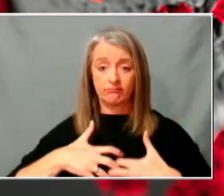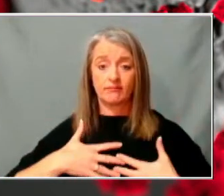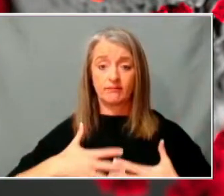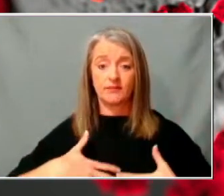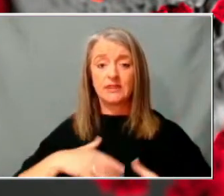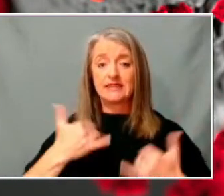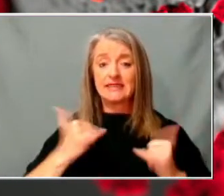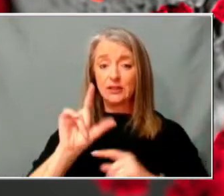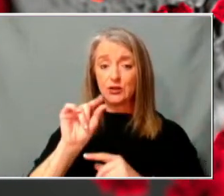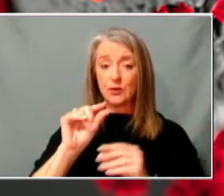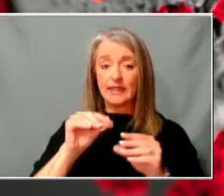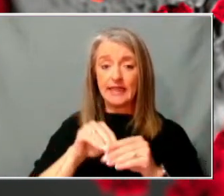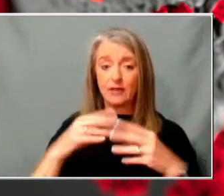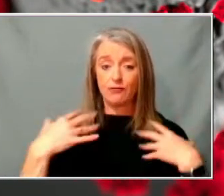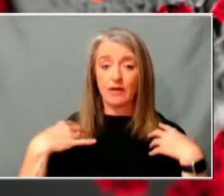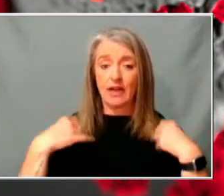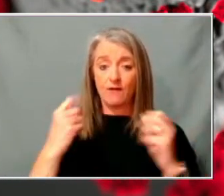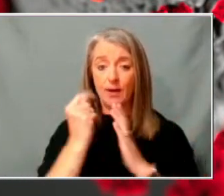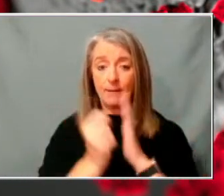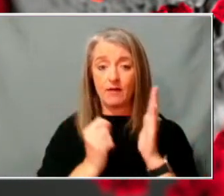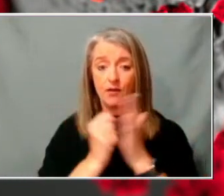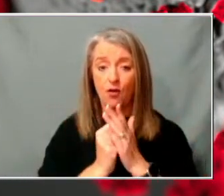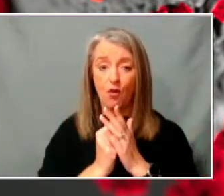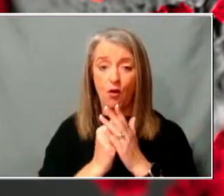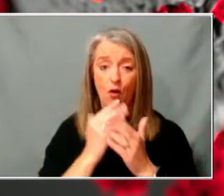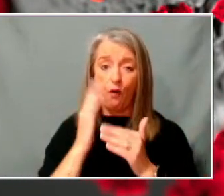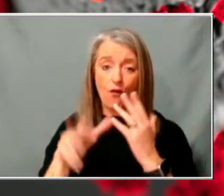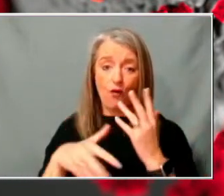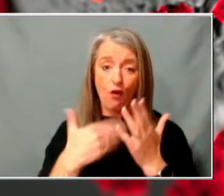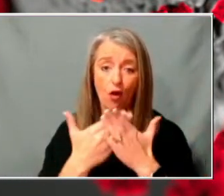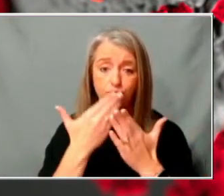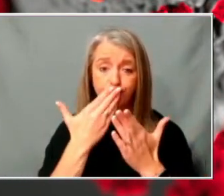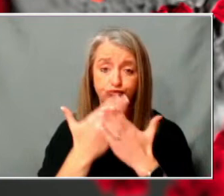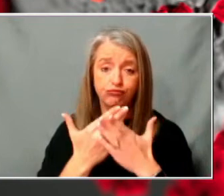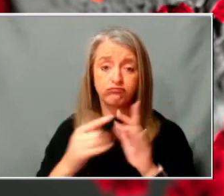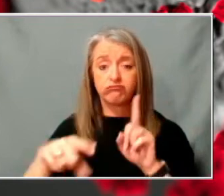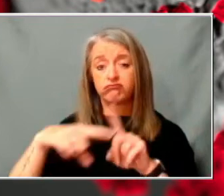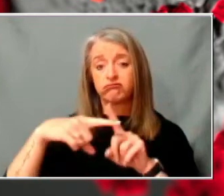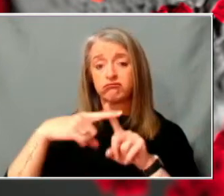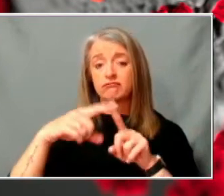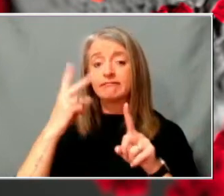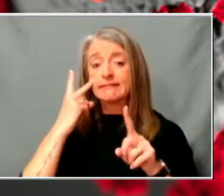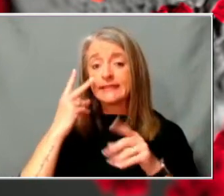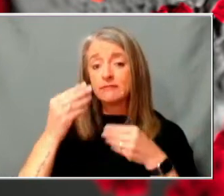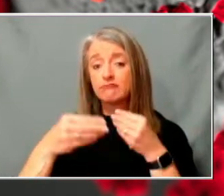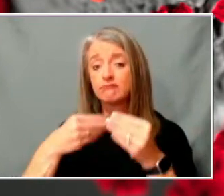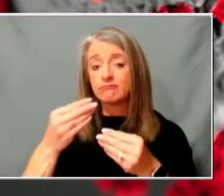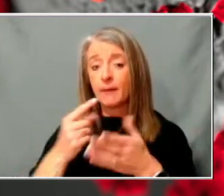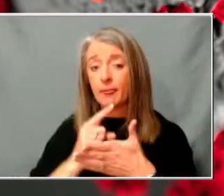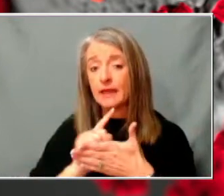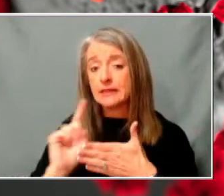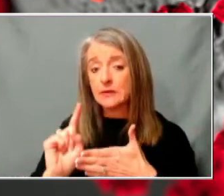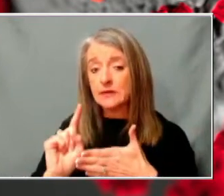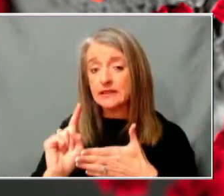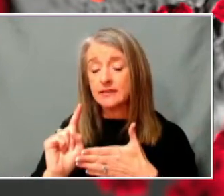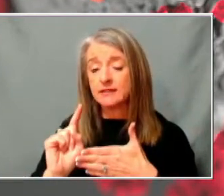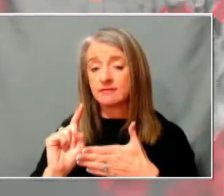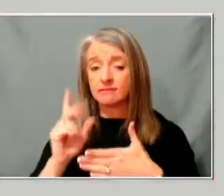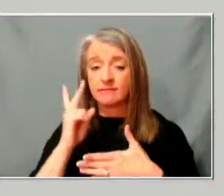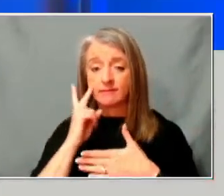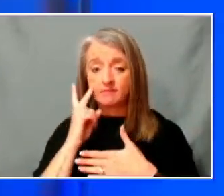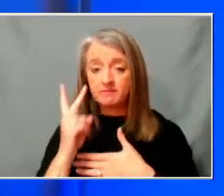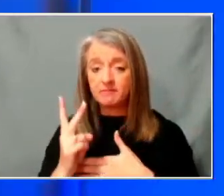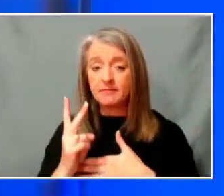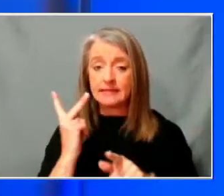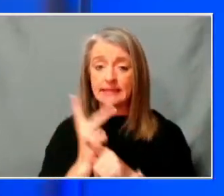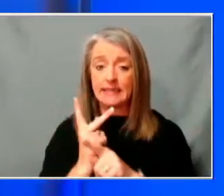So overall, this is a good step in the right direction. Let's see how the trend goes for this week. Hopefully we can keep it in